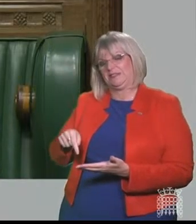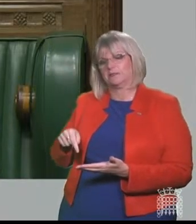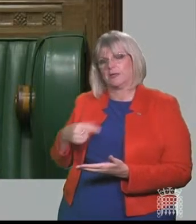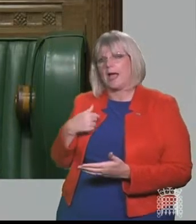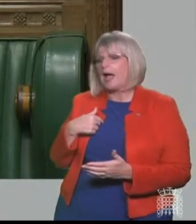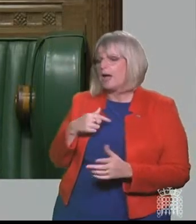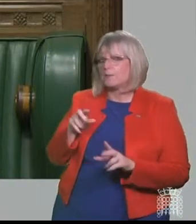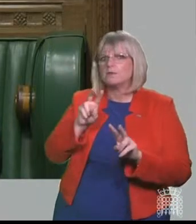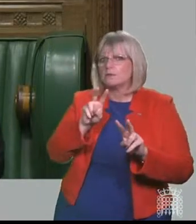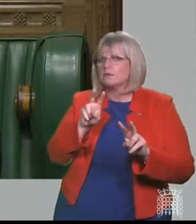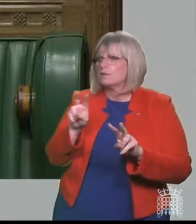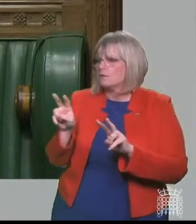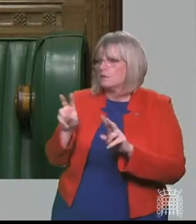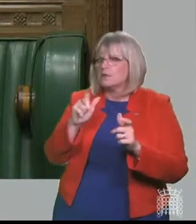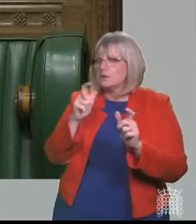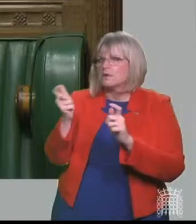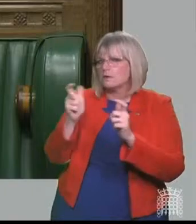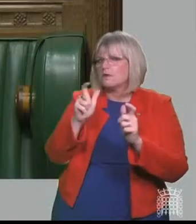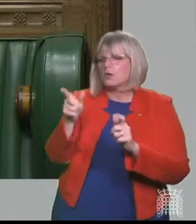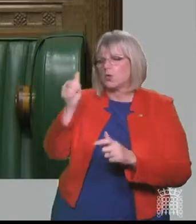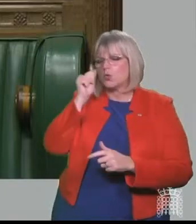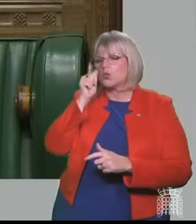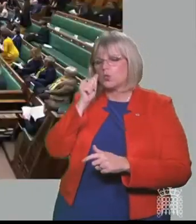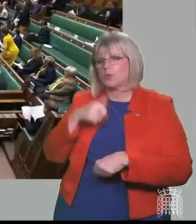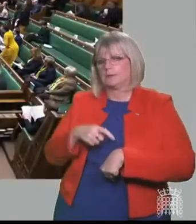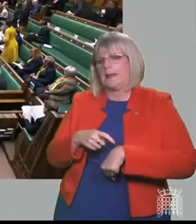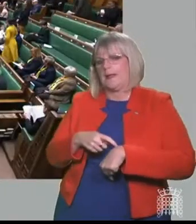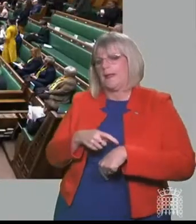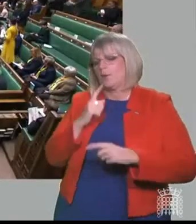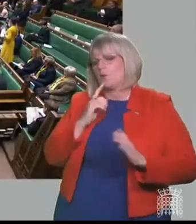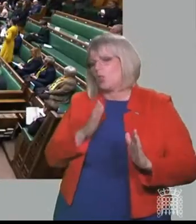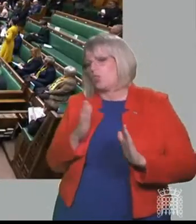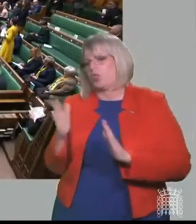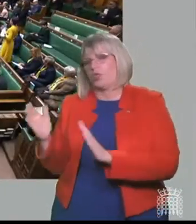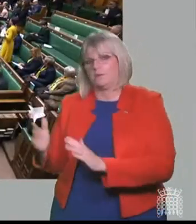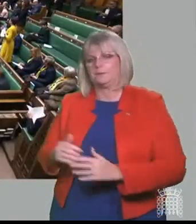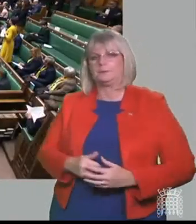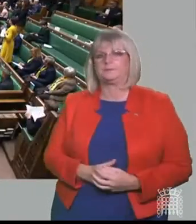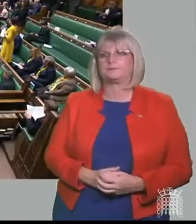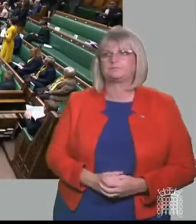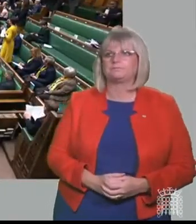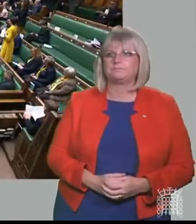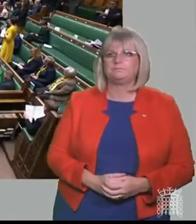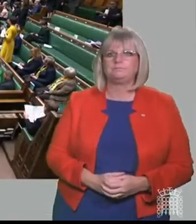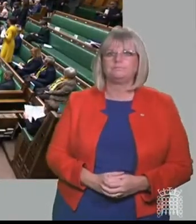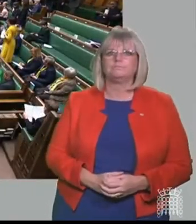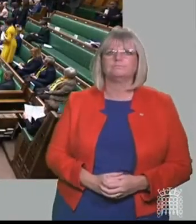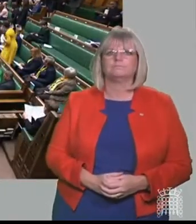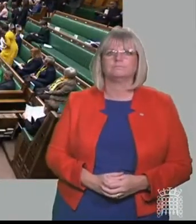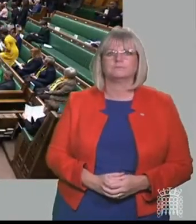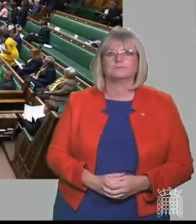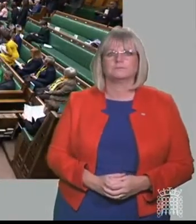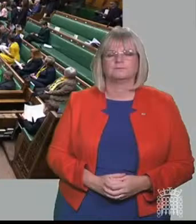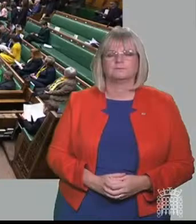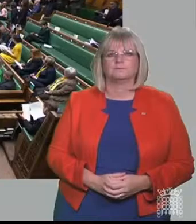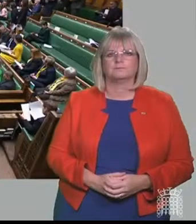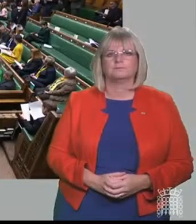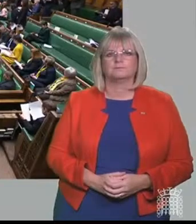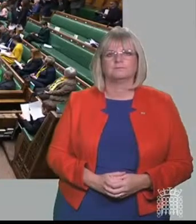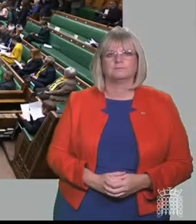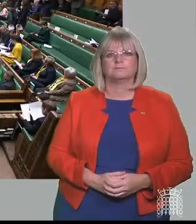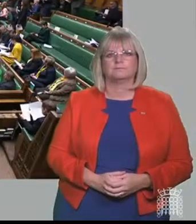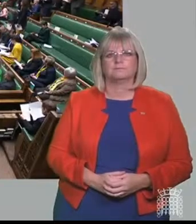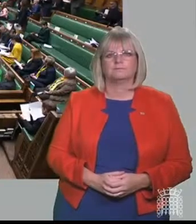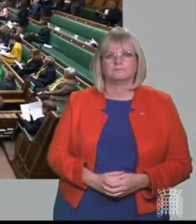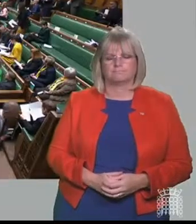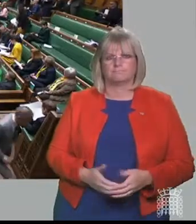paying attention to that. Harriet Baldwin. Thank you very much, Madam Deputy Speaker, and what a